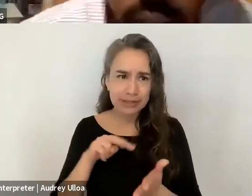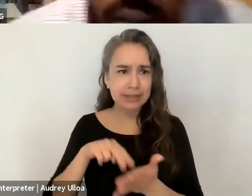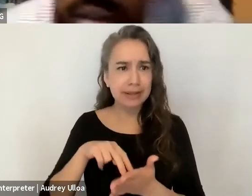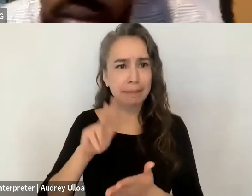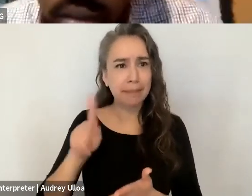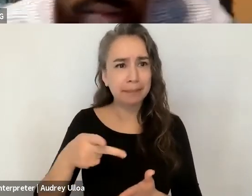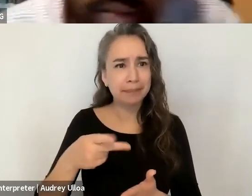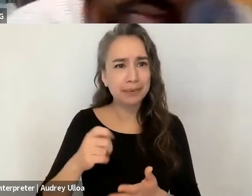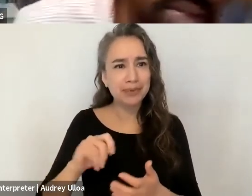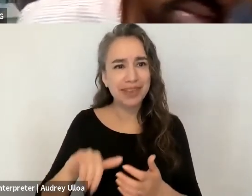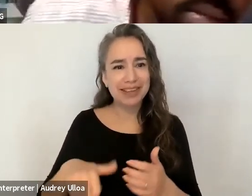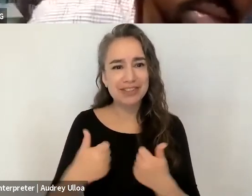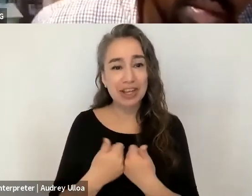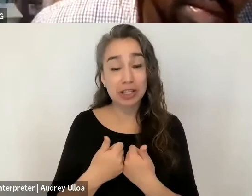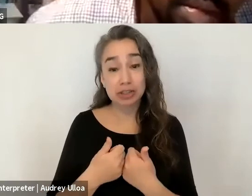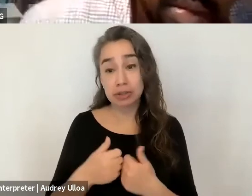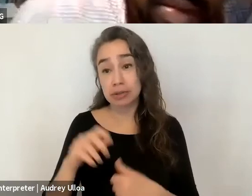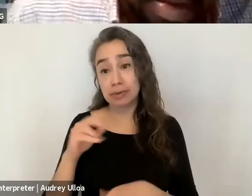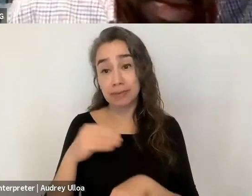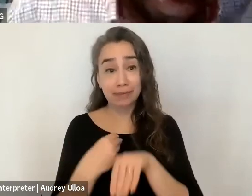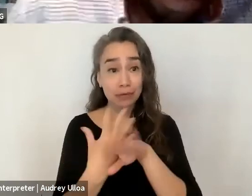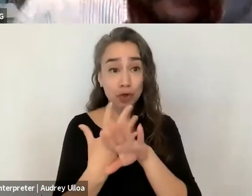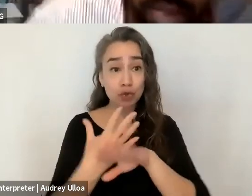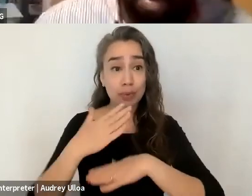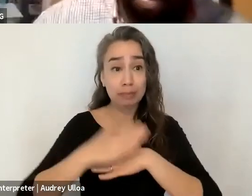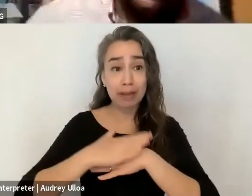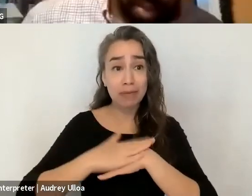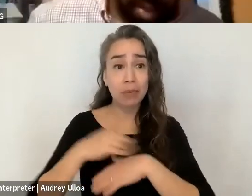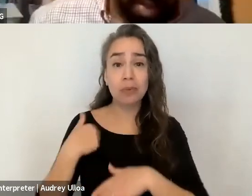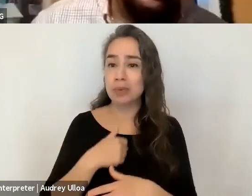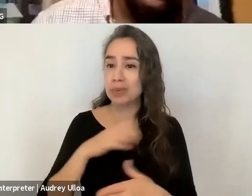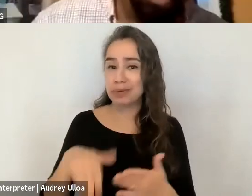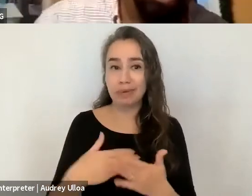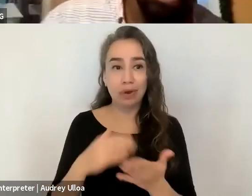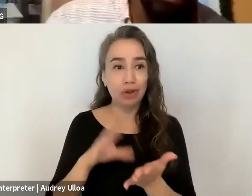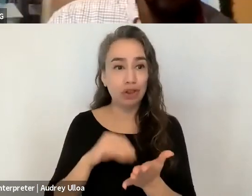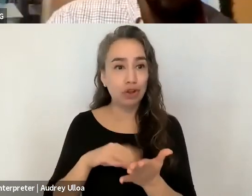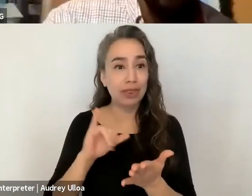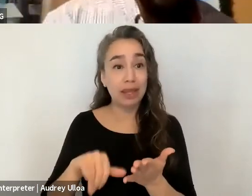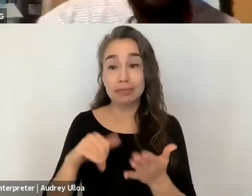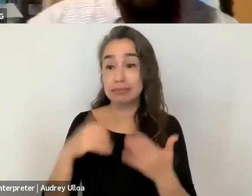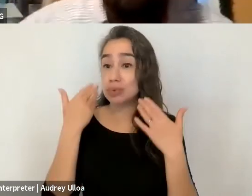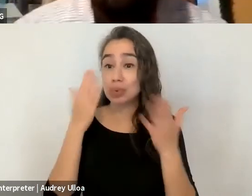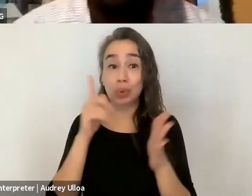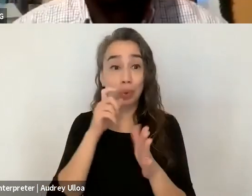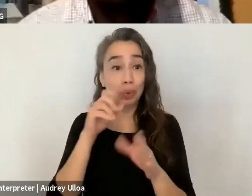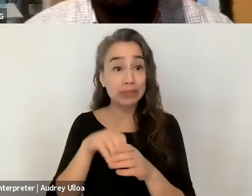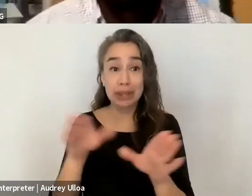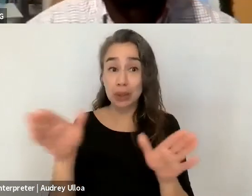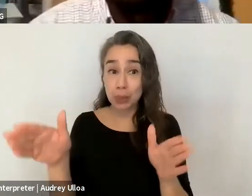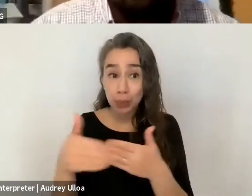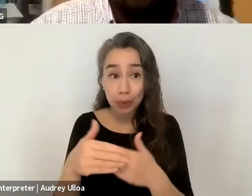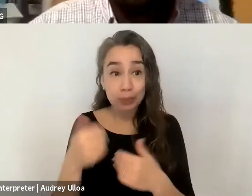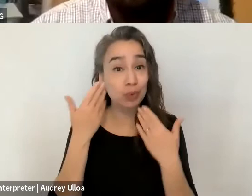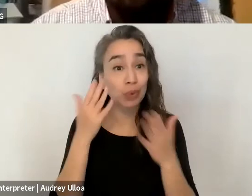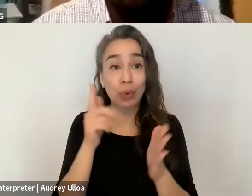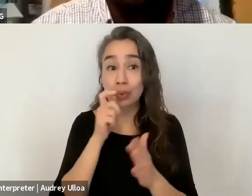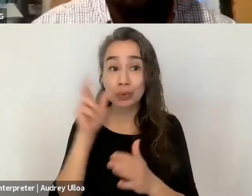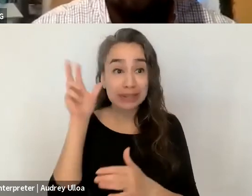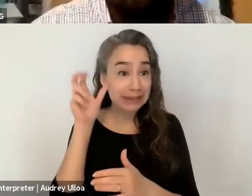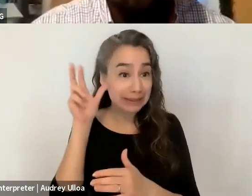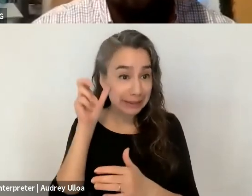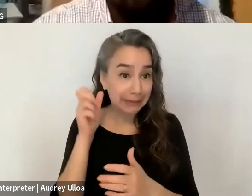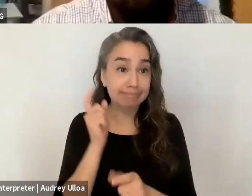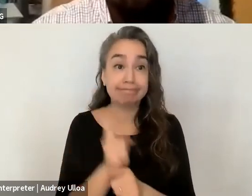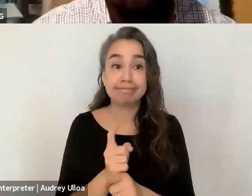you're using virtual platforms, we all have learned that you never know who's in the room, you never know who's listening. And so